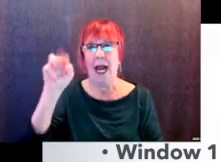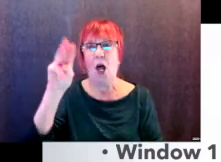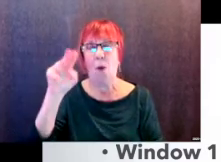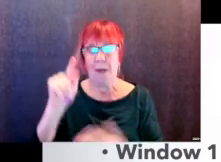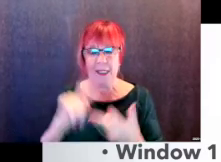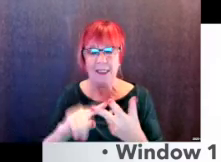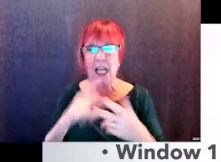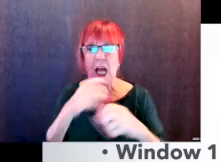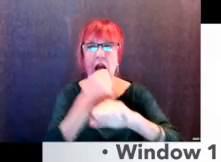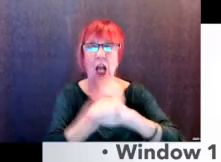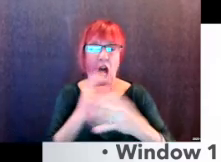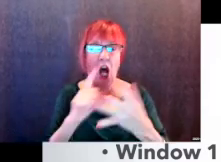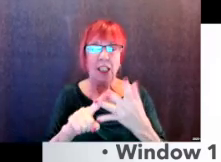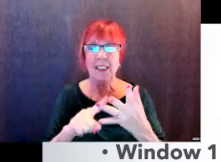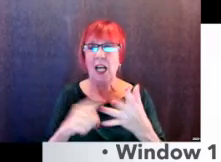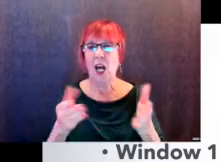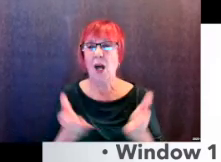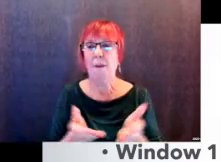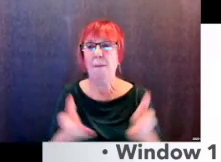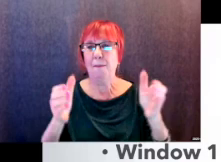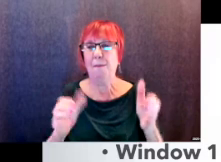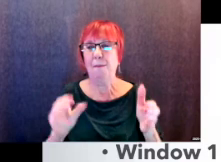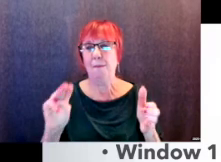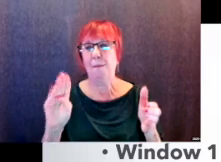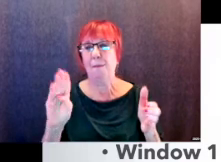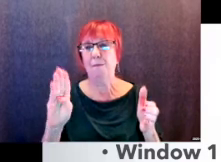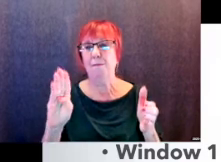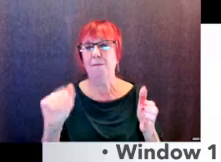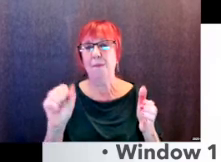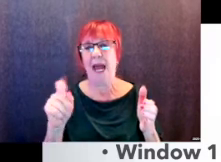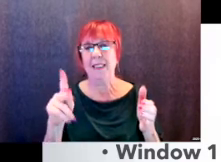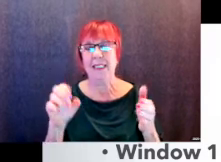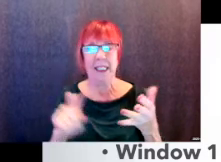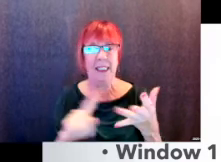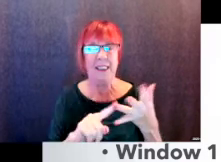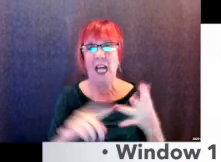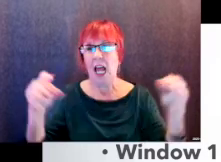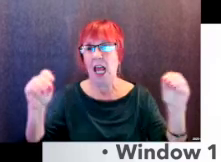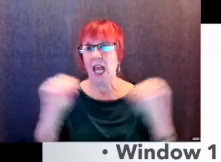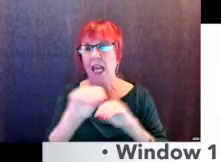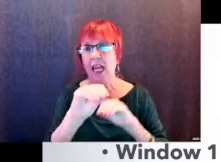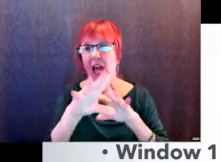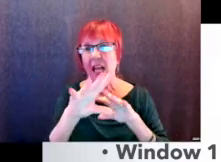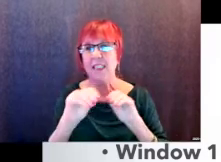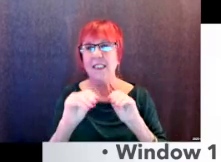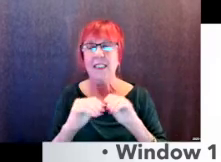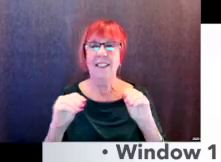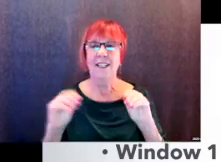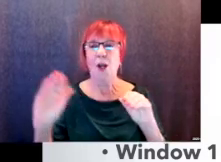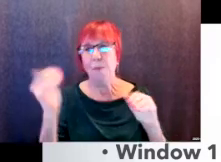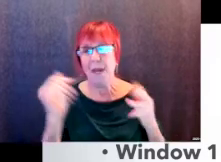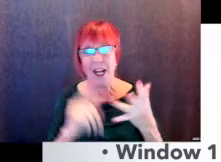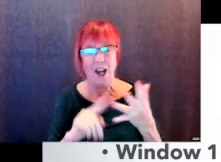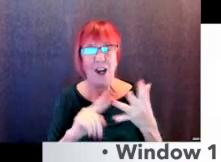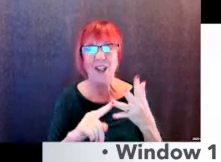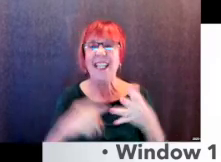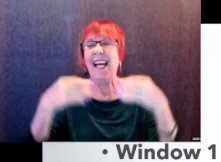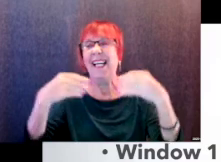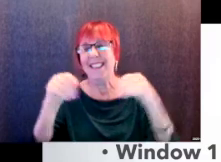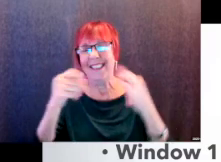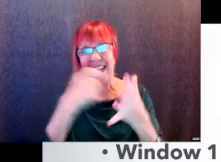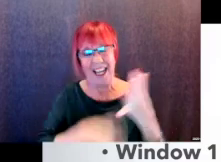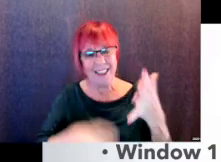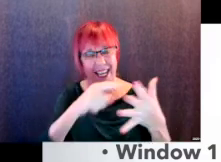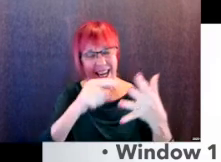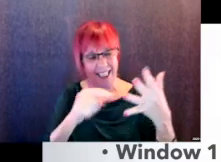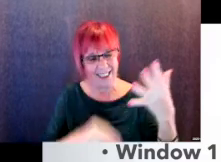in the chat. But I will say, if you visit our website, we have that all updated for everyone to see on our landing page with